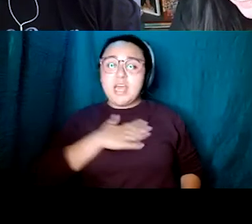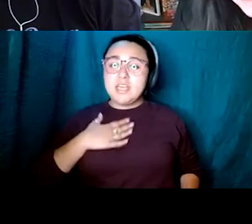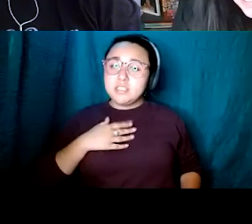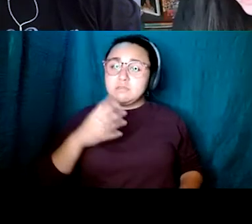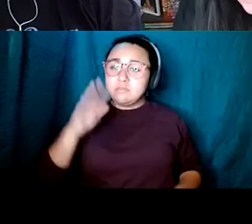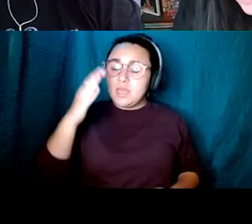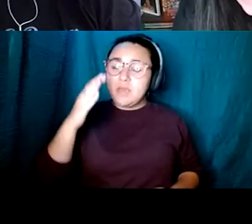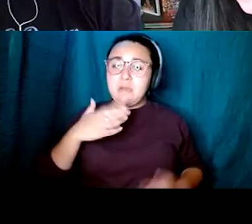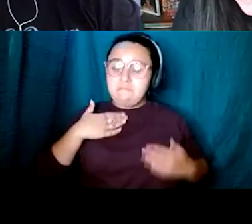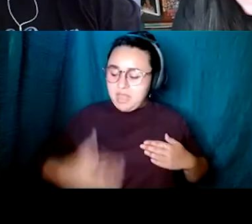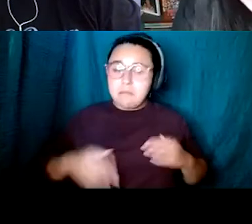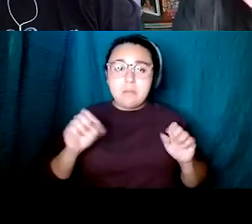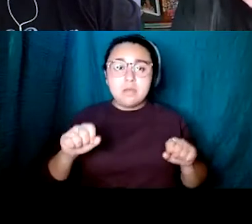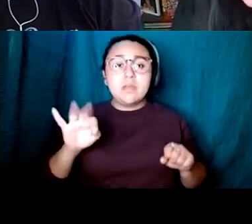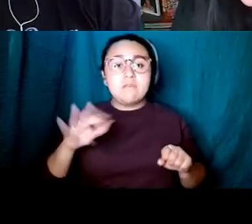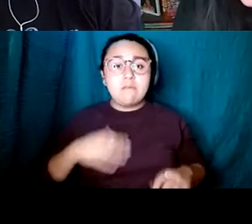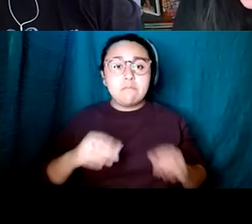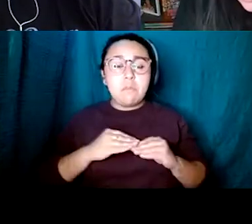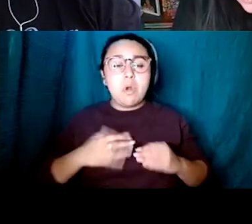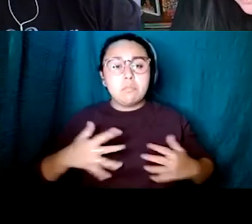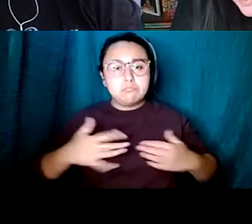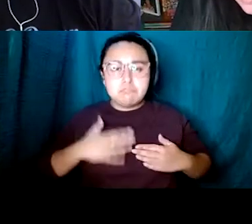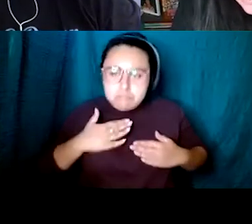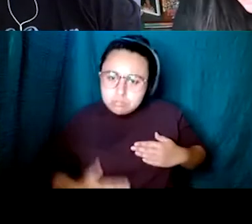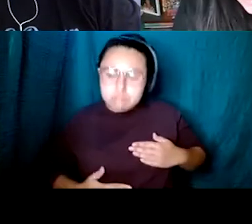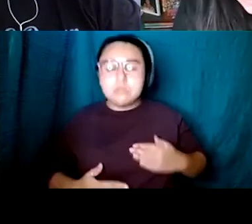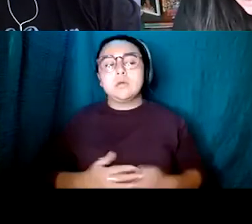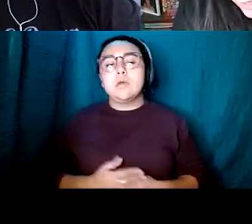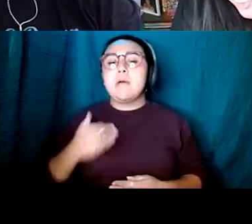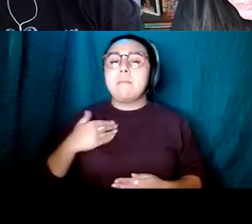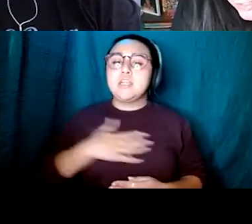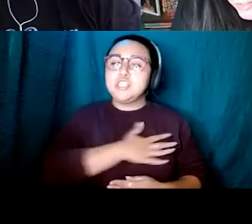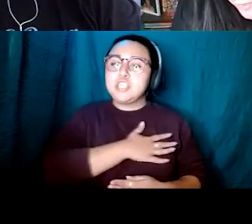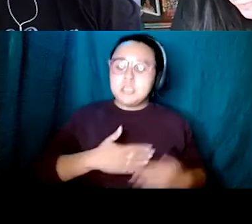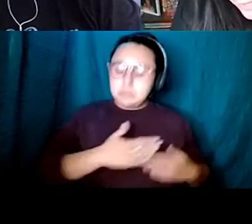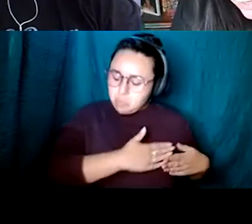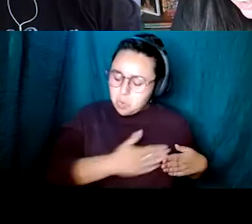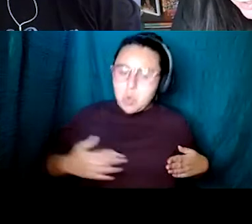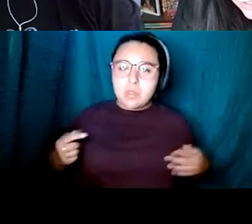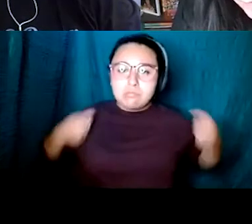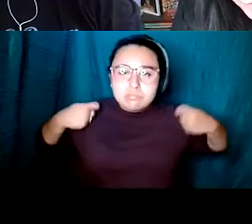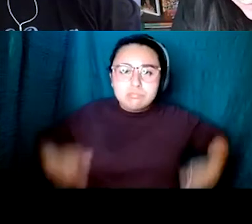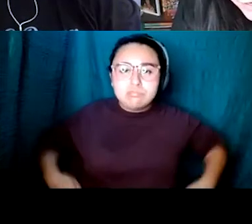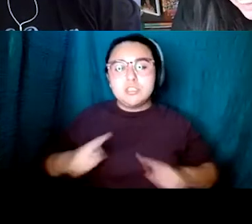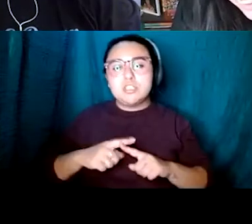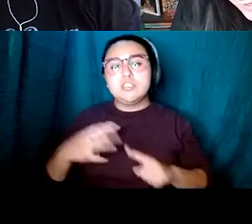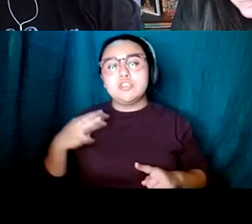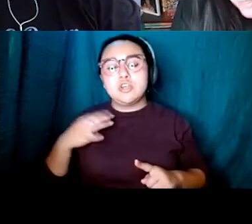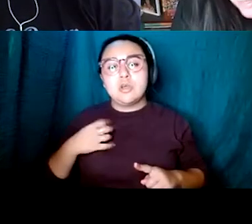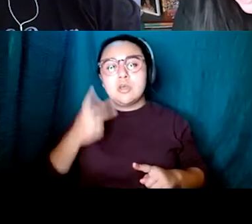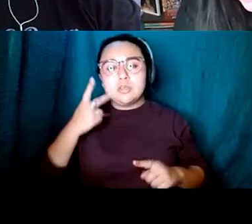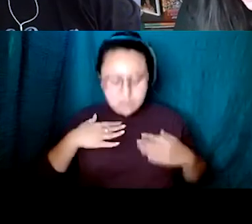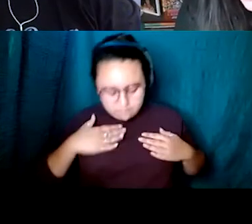possible, especially if you have more chest to work with. My chest now smoothed out, I pulled a t-shirt over my head, observing my new